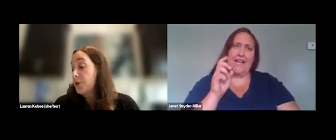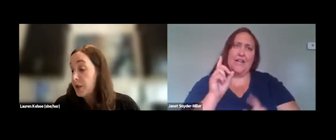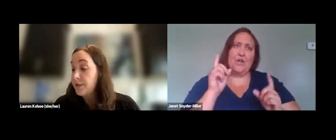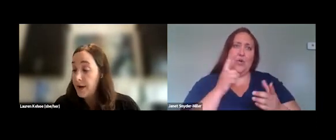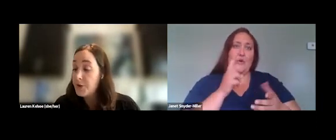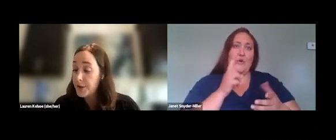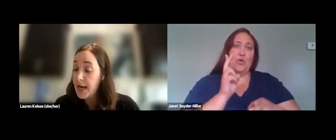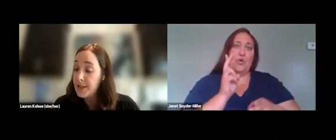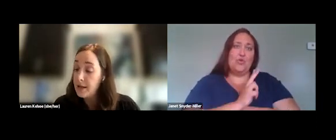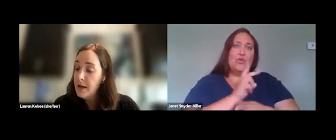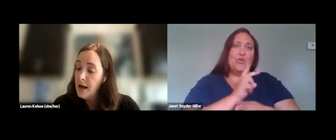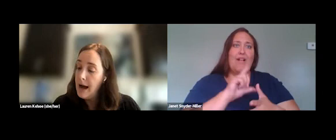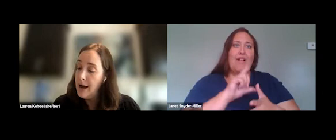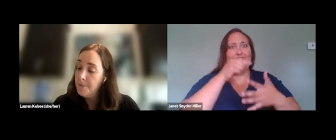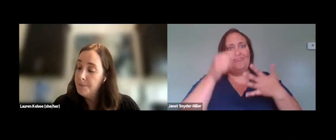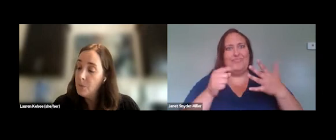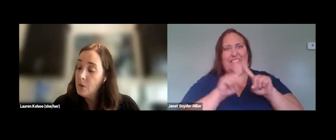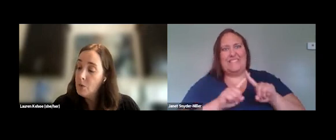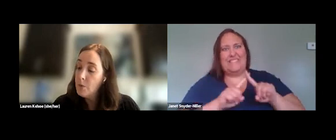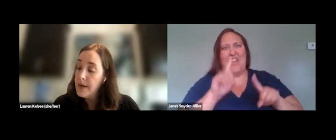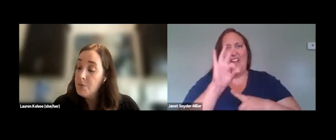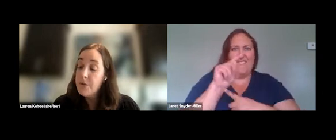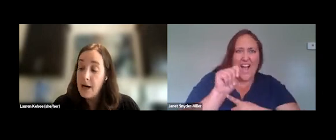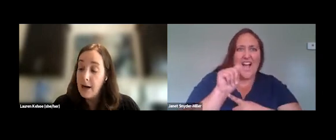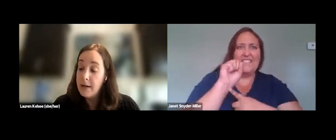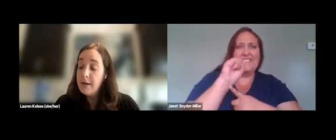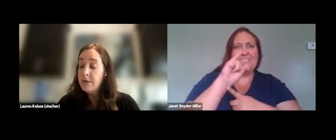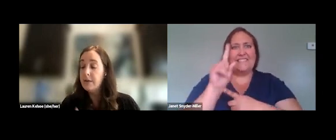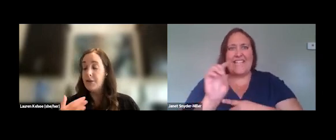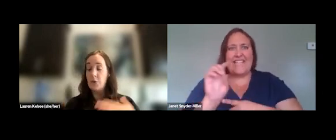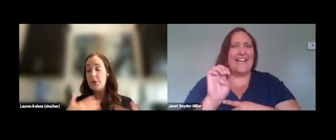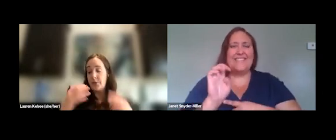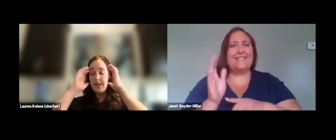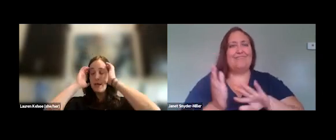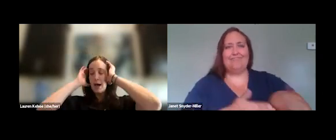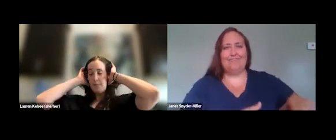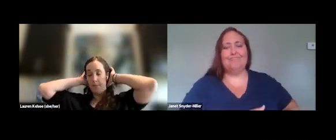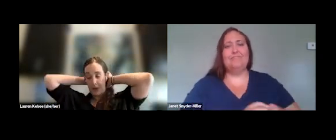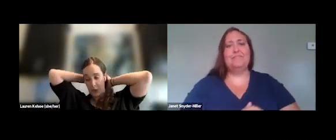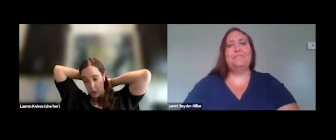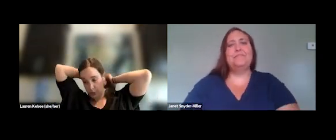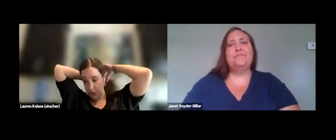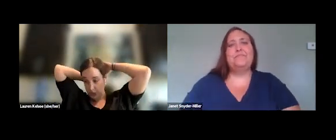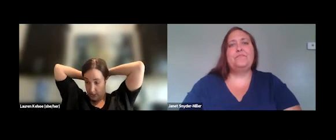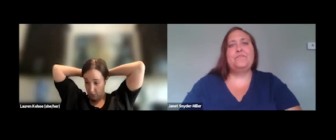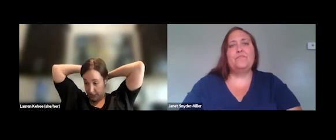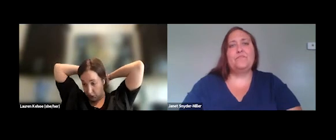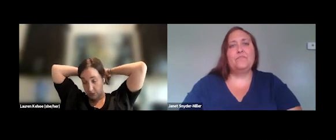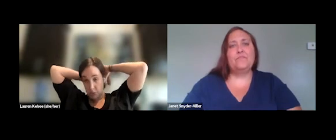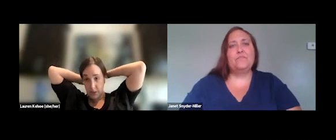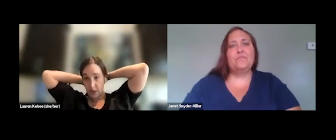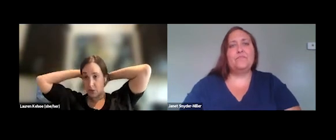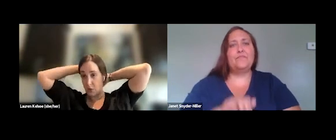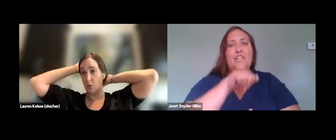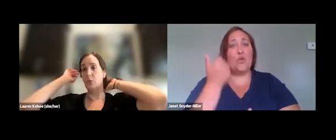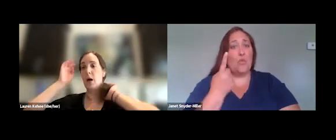used alternative fonts or sizing. We then moved on. Now that those 3 milestones were reached, we